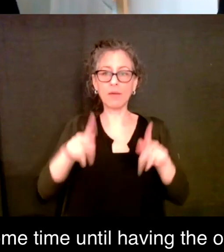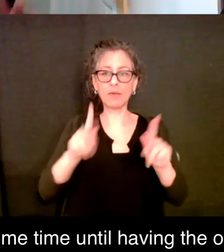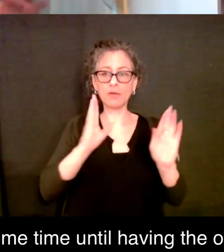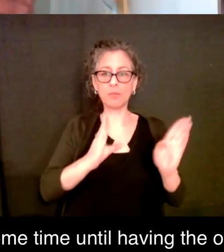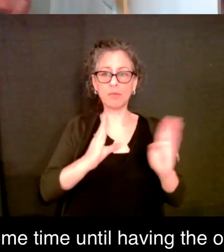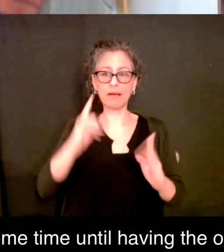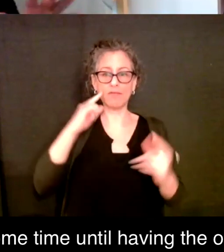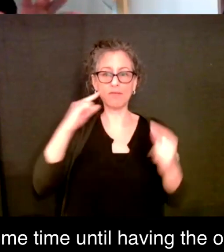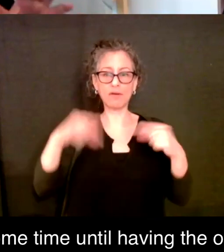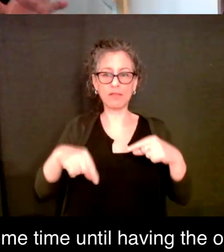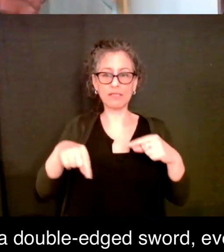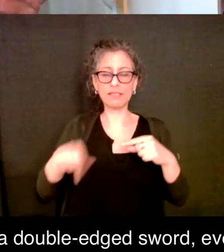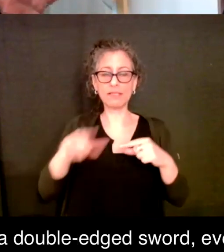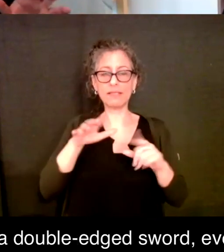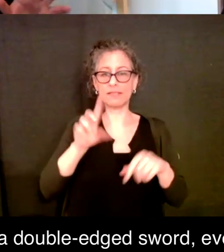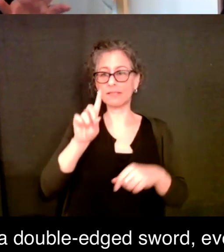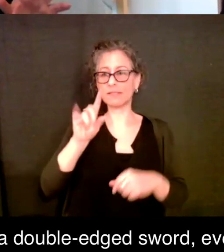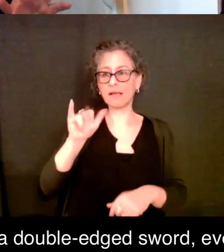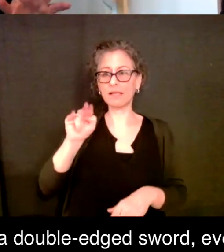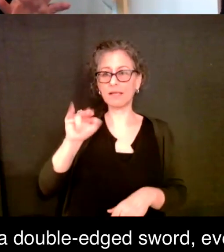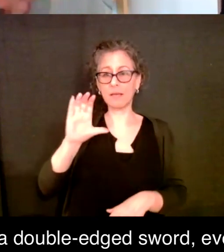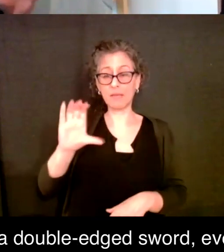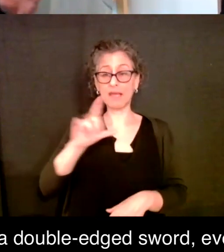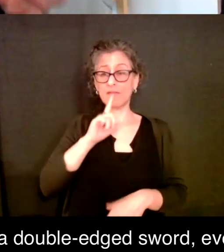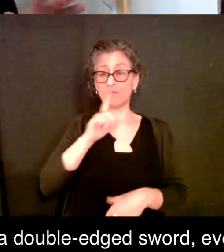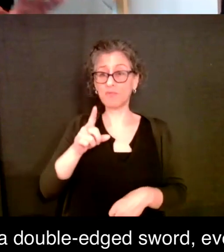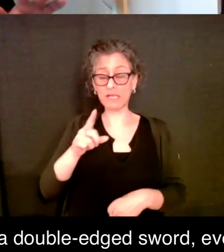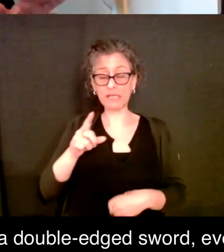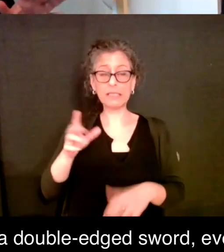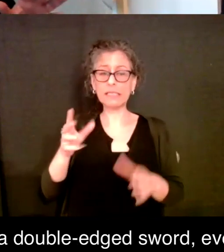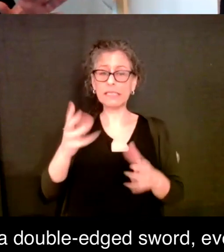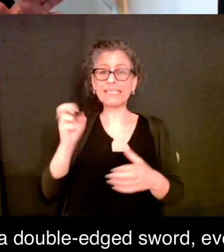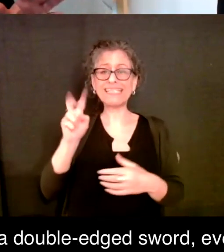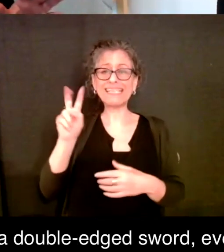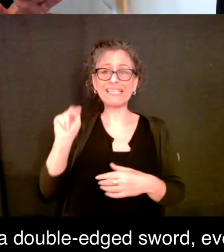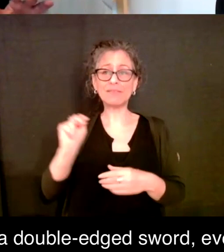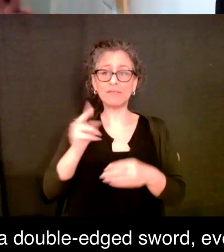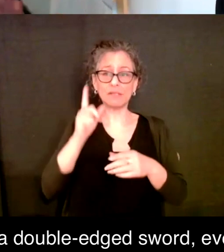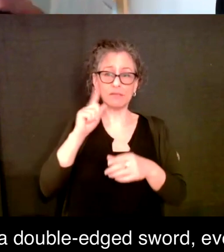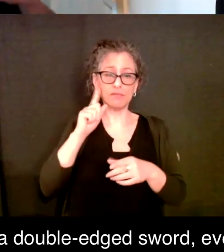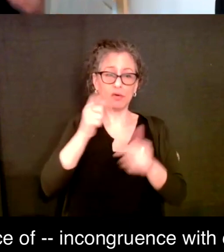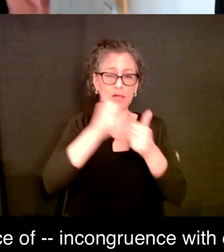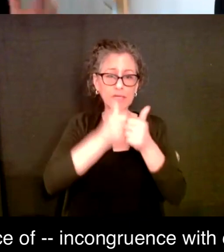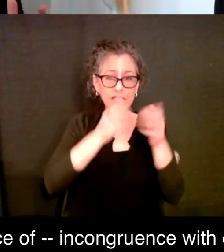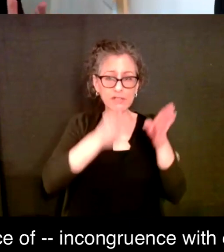And this dynamic, and it really is a double-edged sword, even within our own individual lives, of